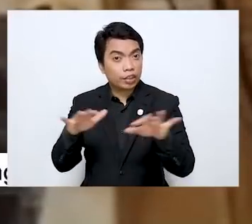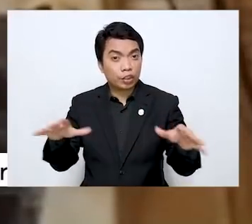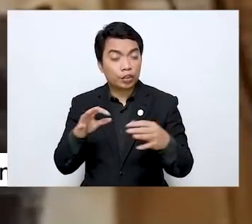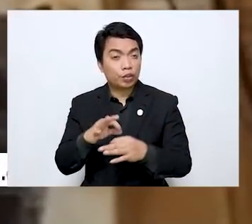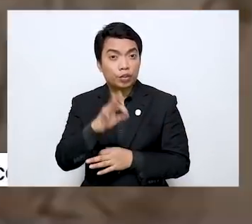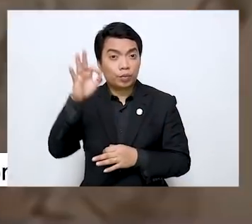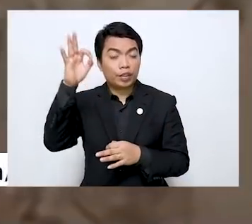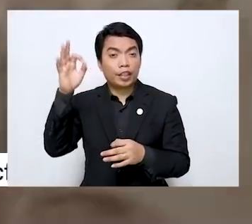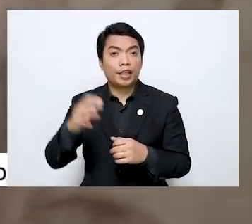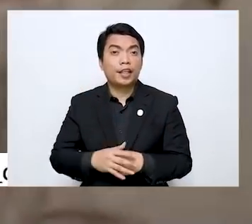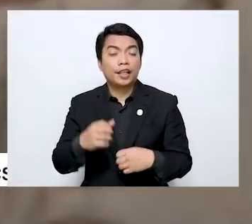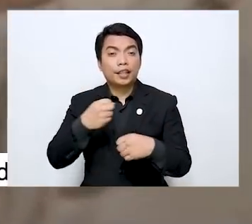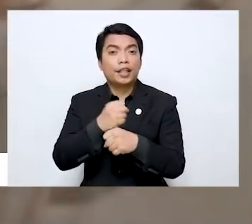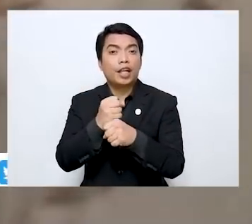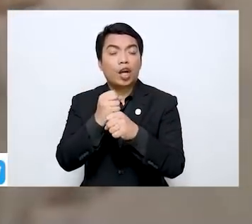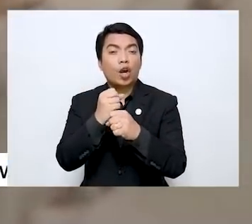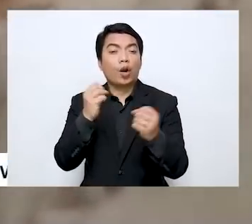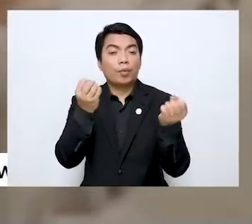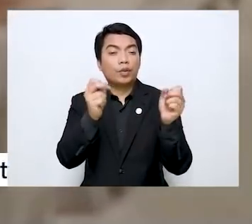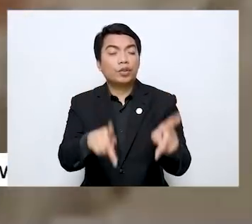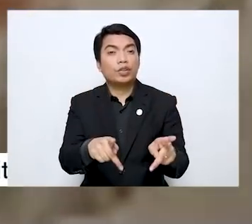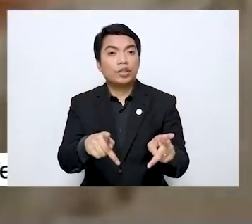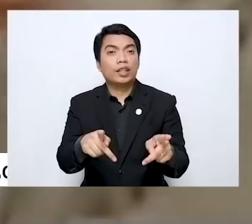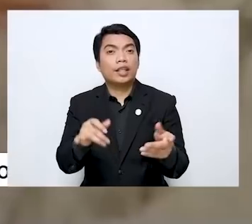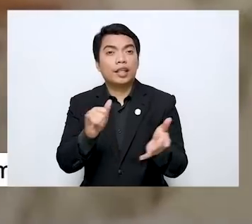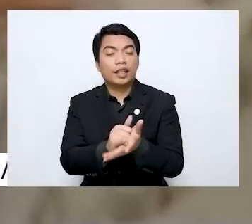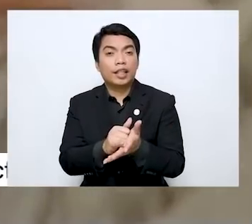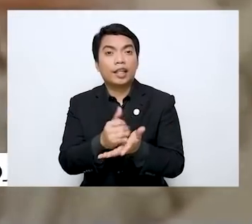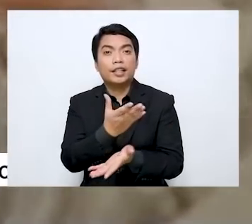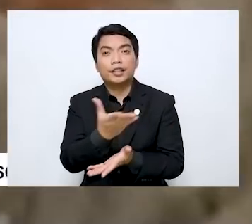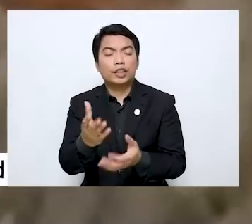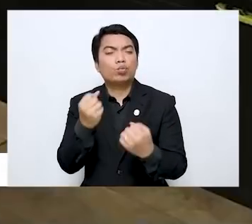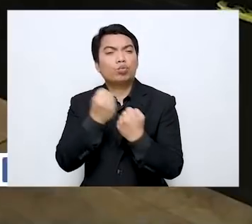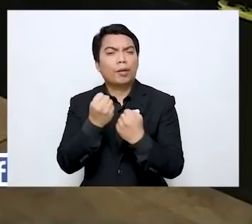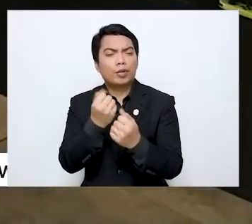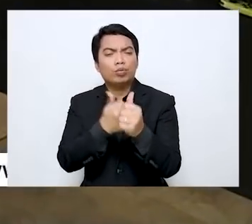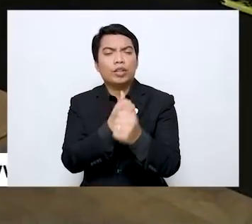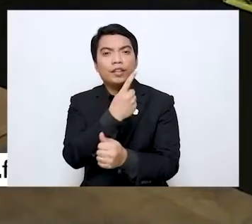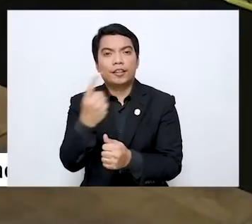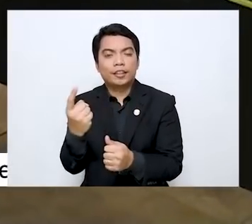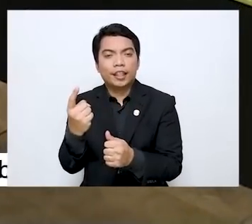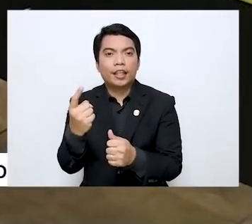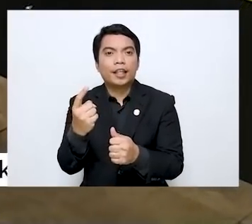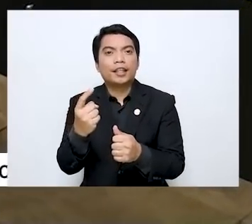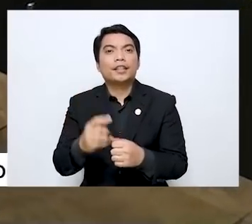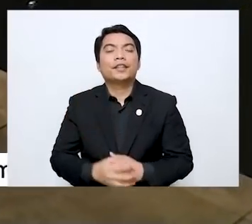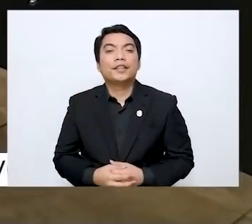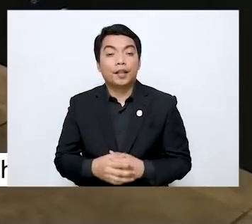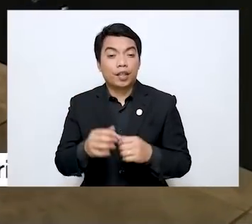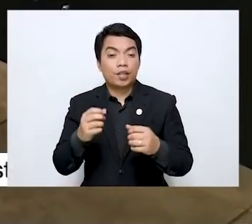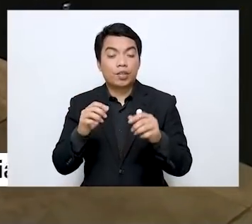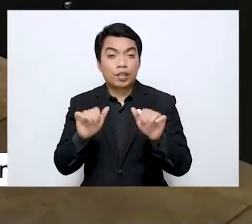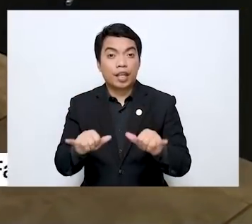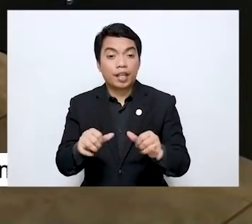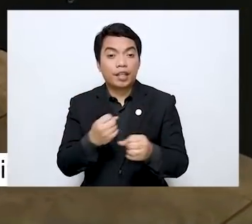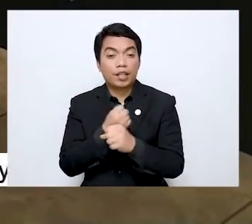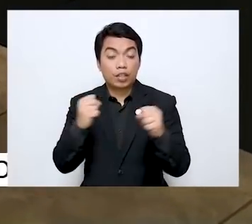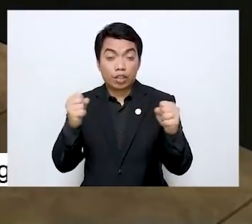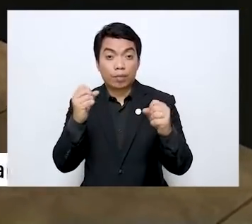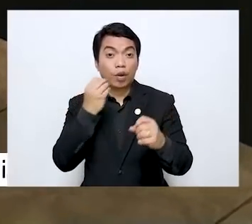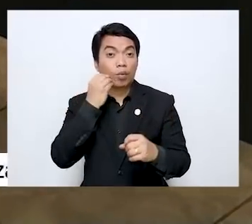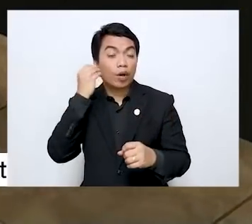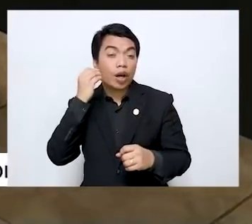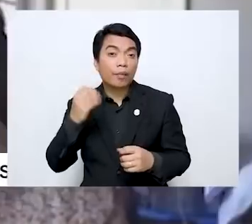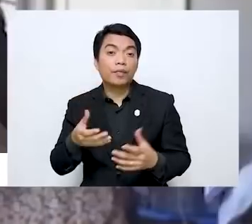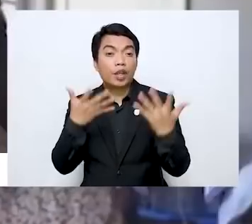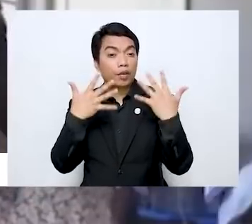spiritually by creating opportunities that we can all see and support one another, while still staying safe from our homes during this pandemic.